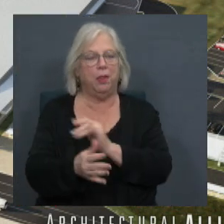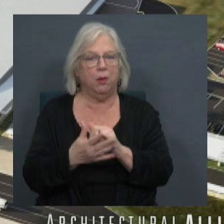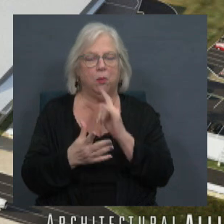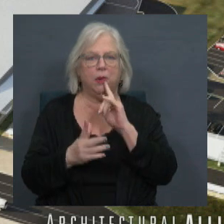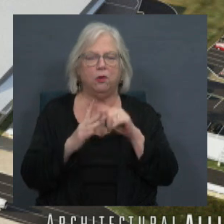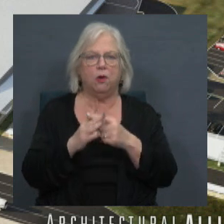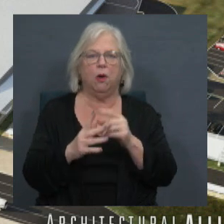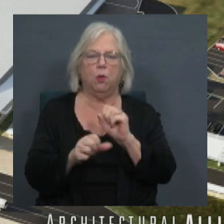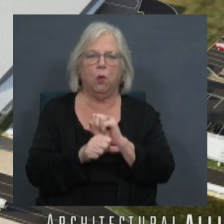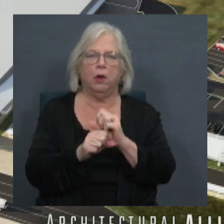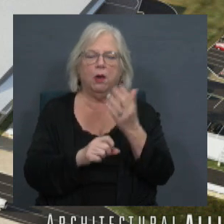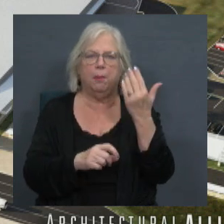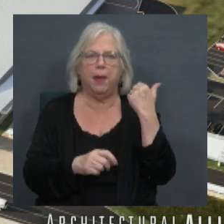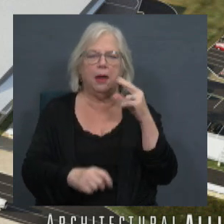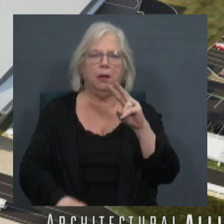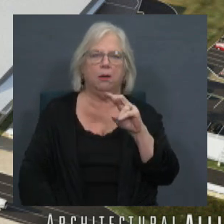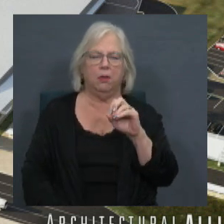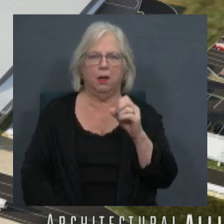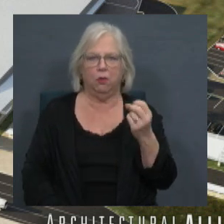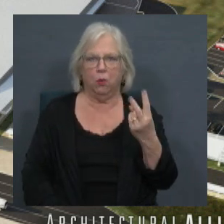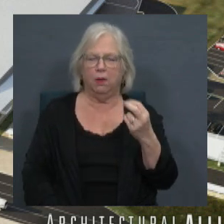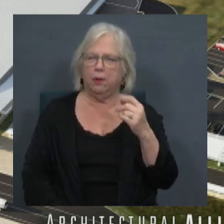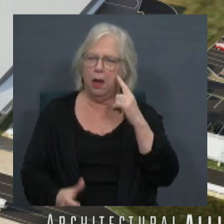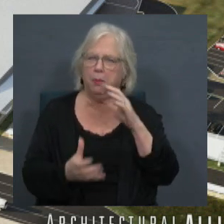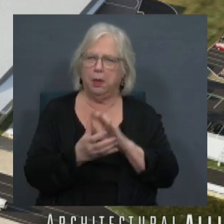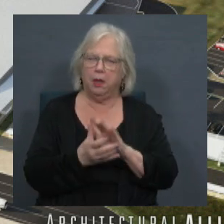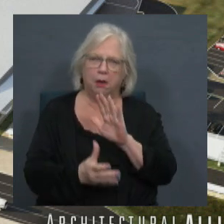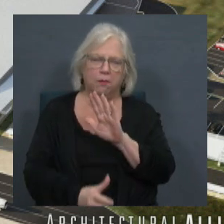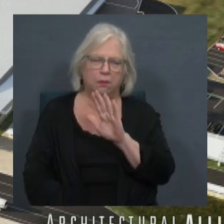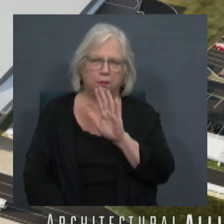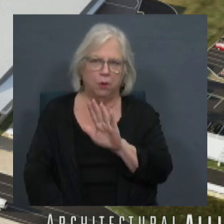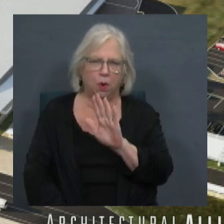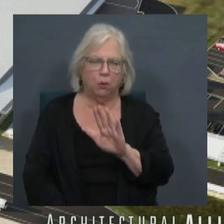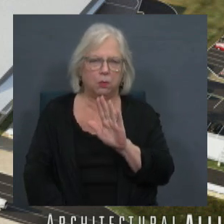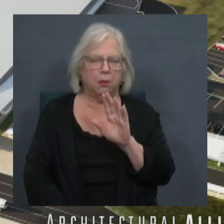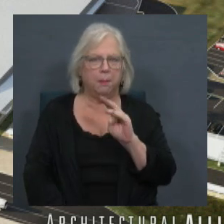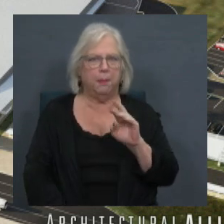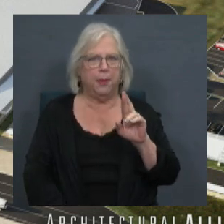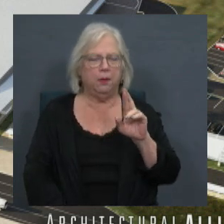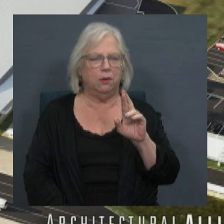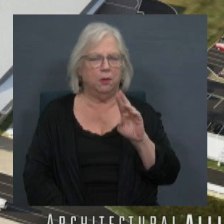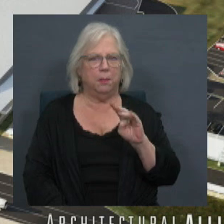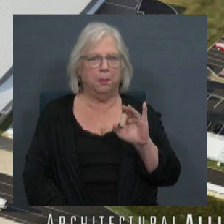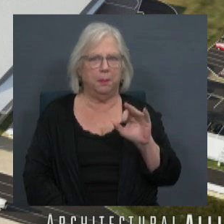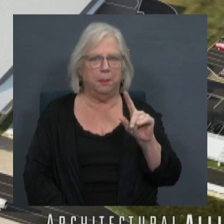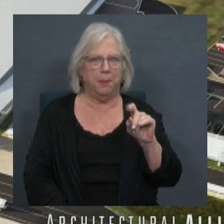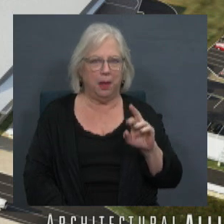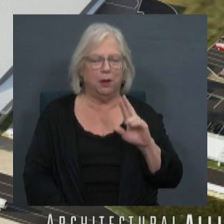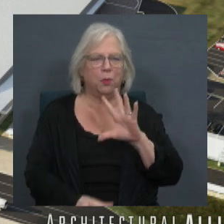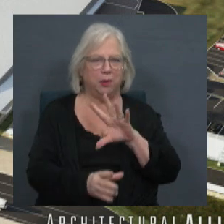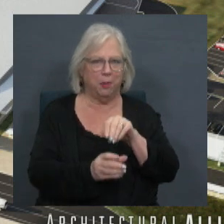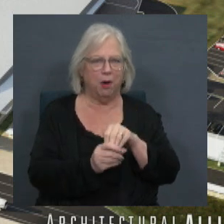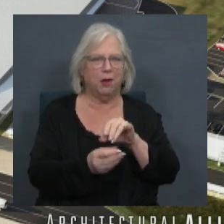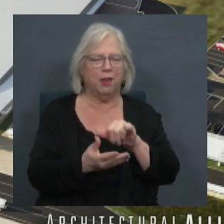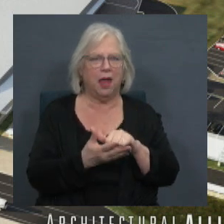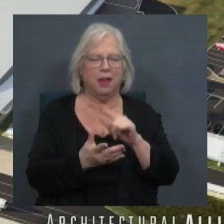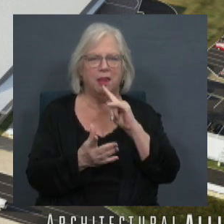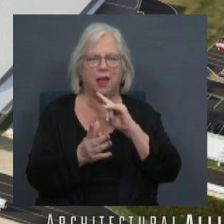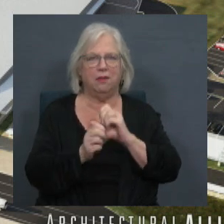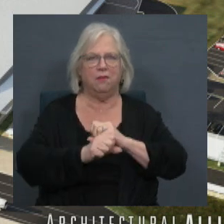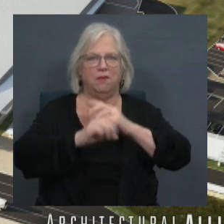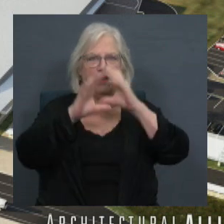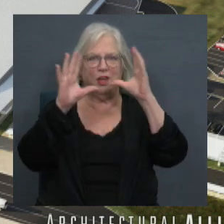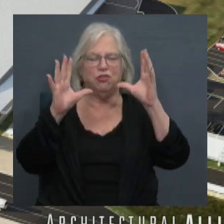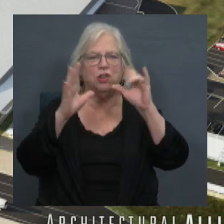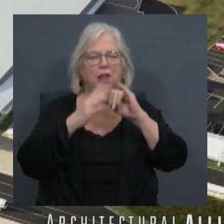2012, and I believe that your own Mr. Miller, who was a part of what you see here today, that vision that was outlined by